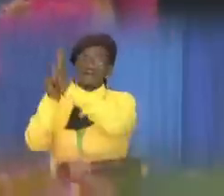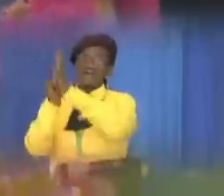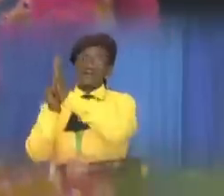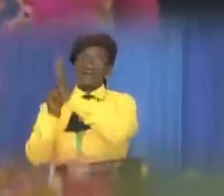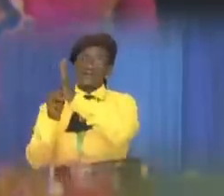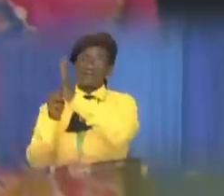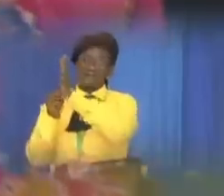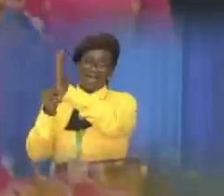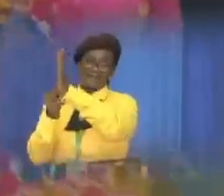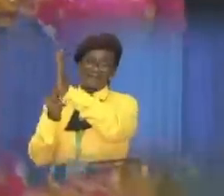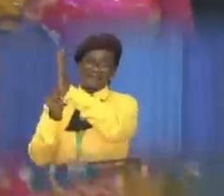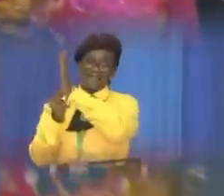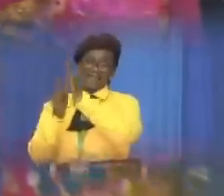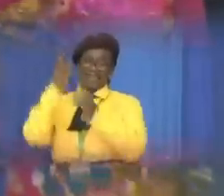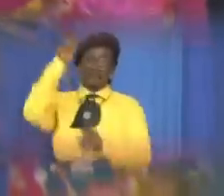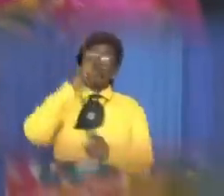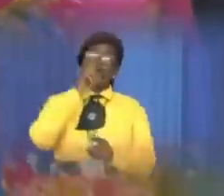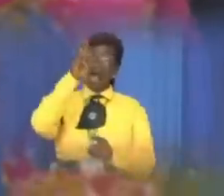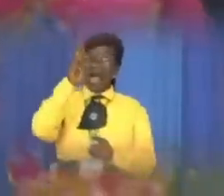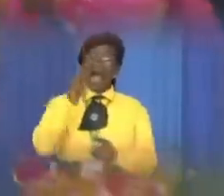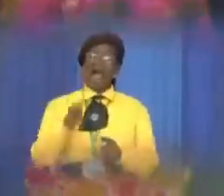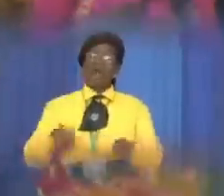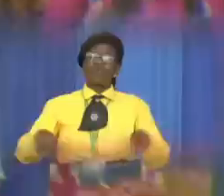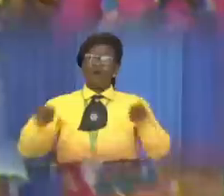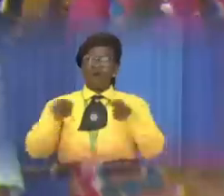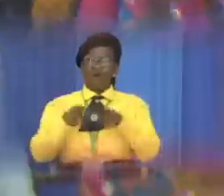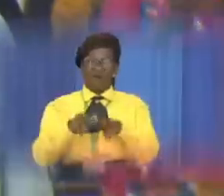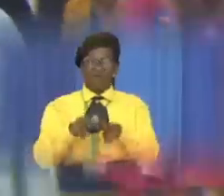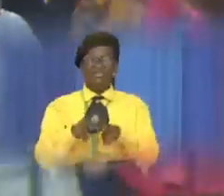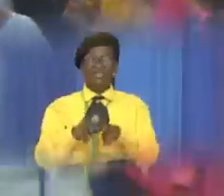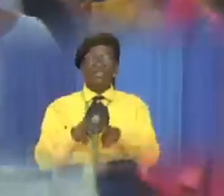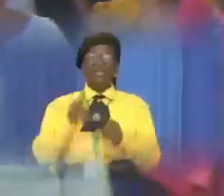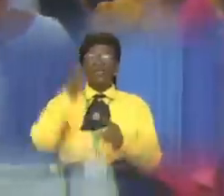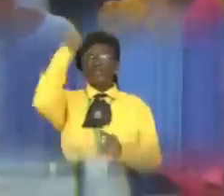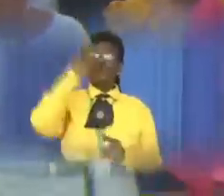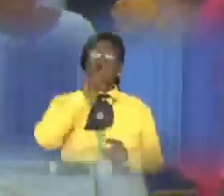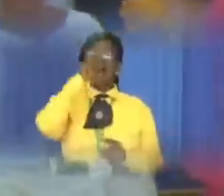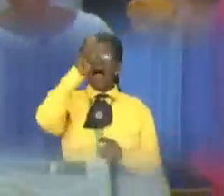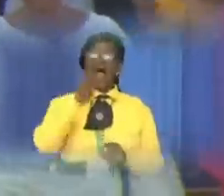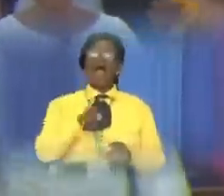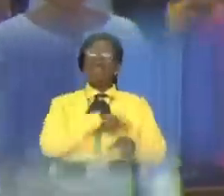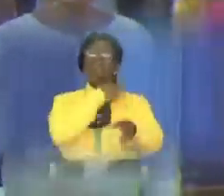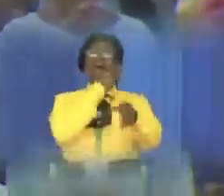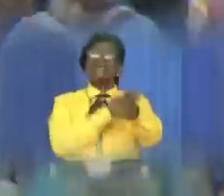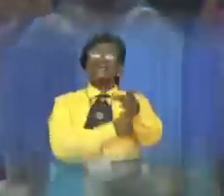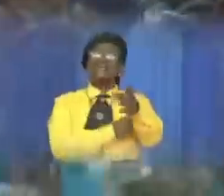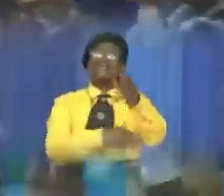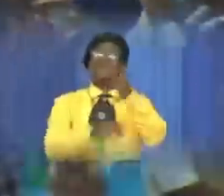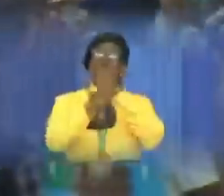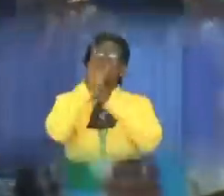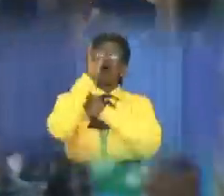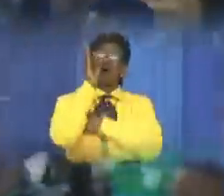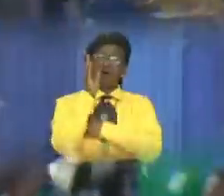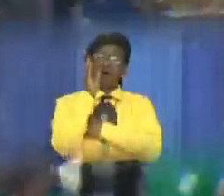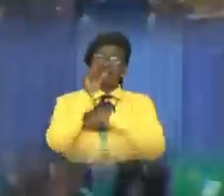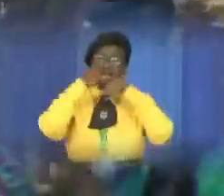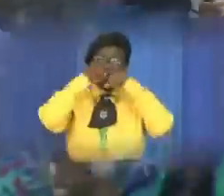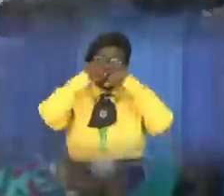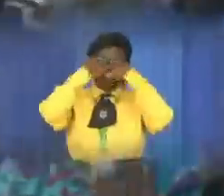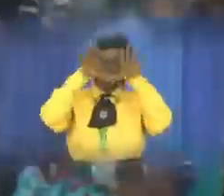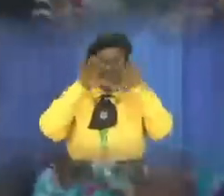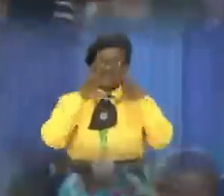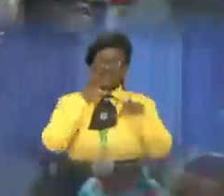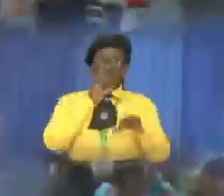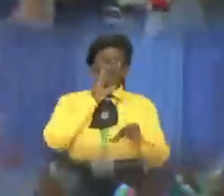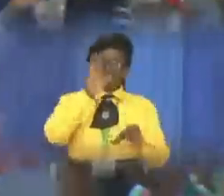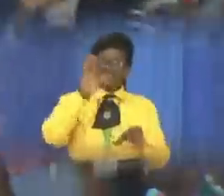a God, what a mighty God you are. Oh, my God, blessed be your holy